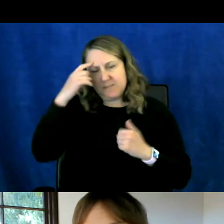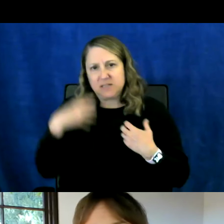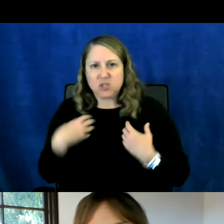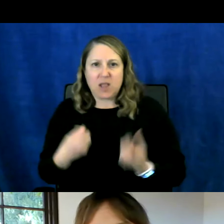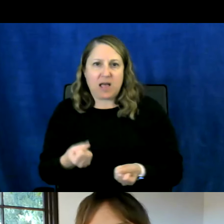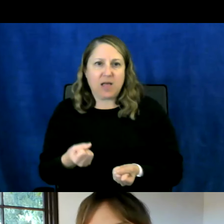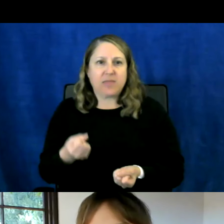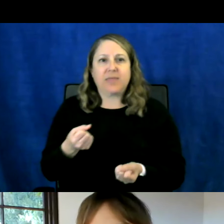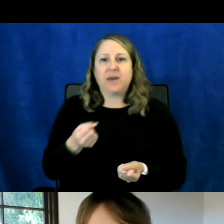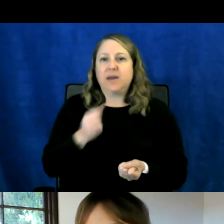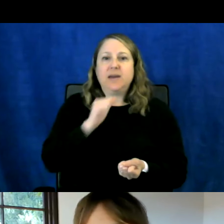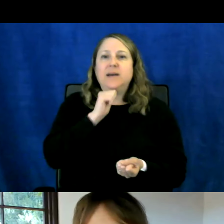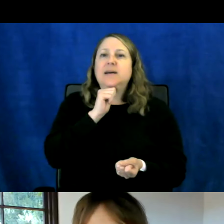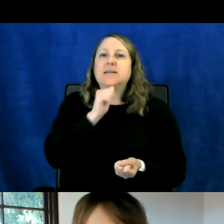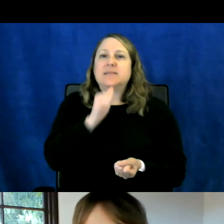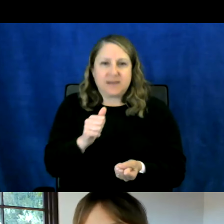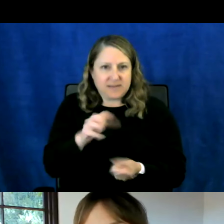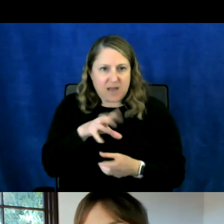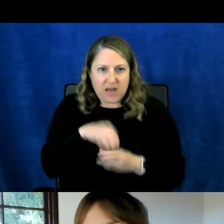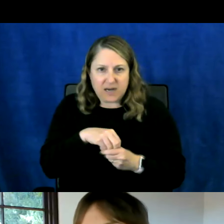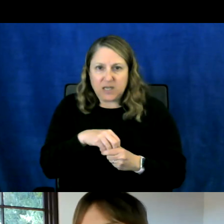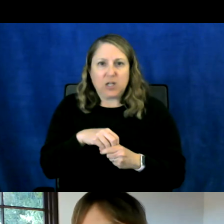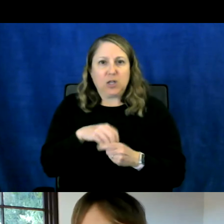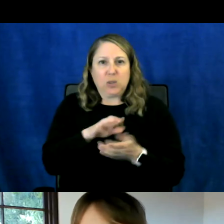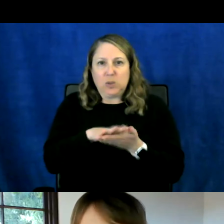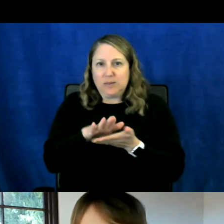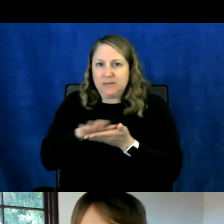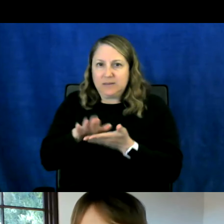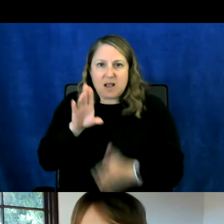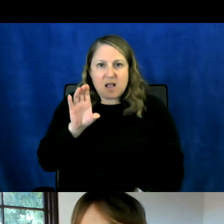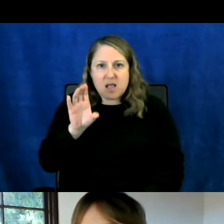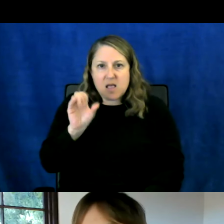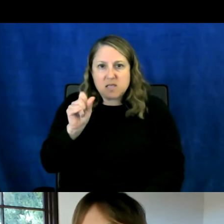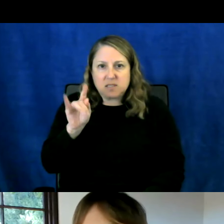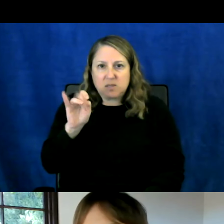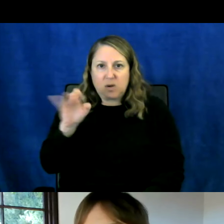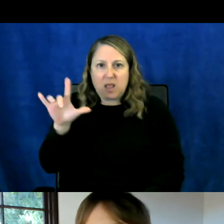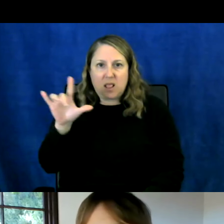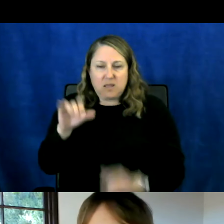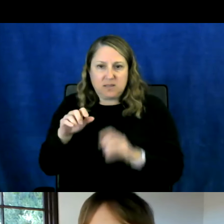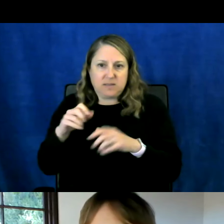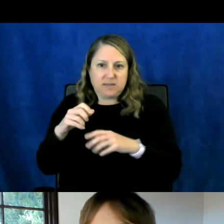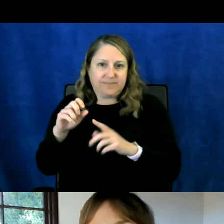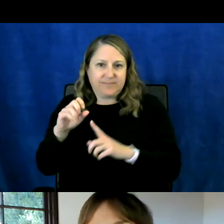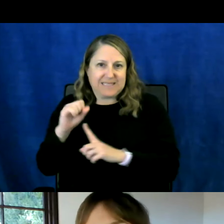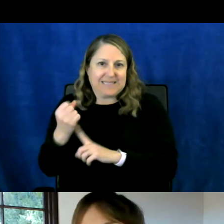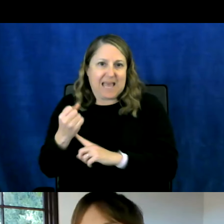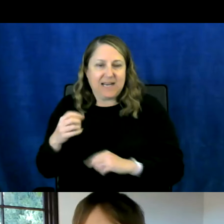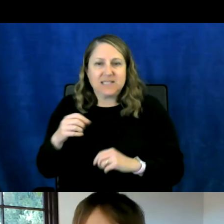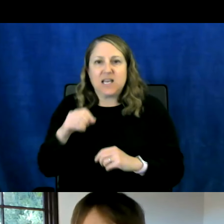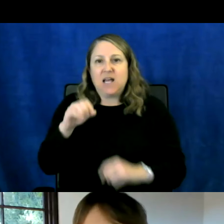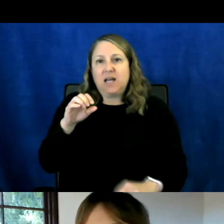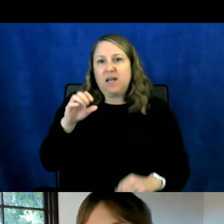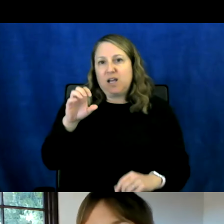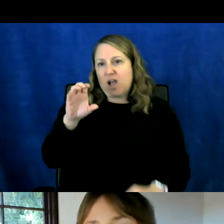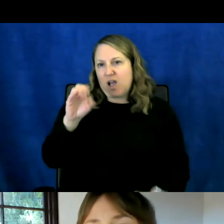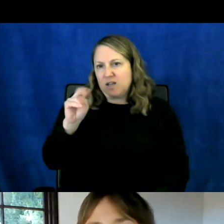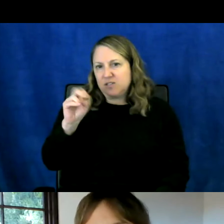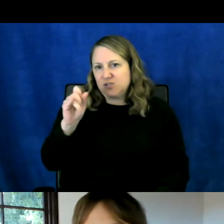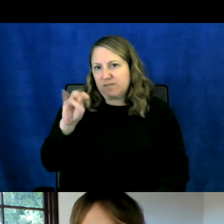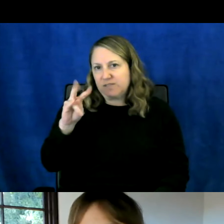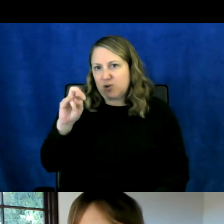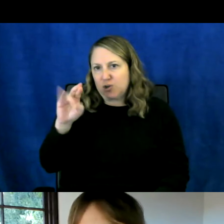in that it does not include custodial settings or long-term involuntary medications. Conservatorship law and in practice in